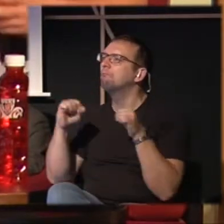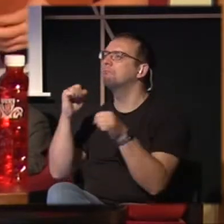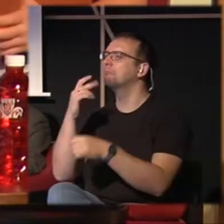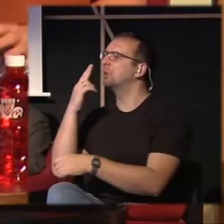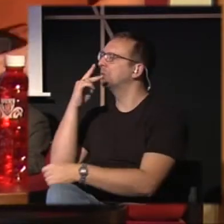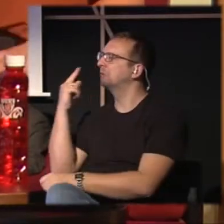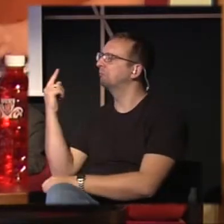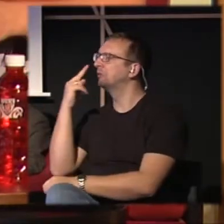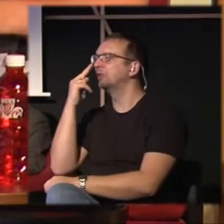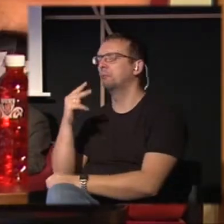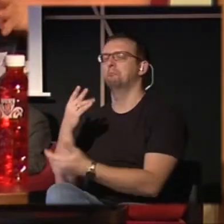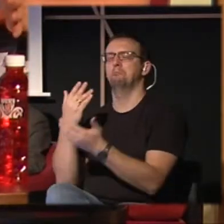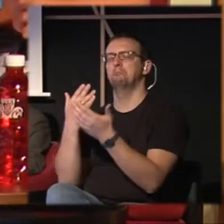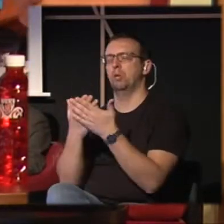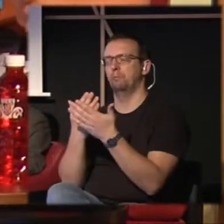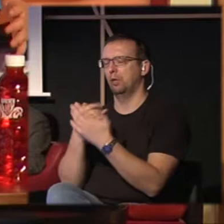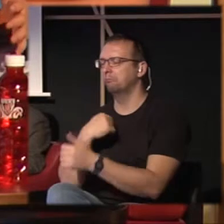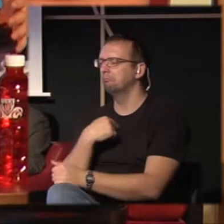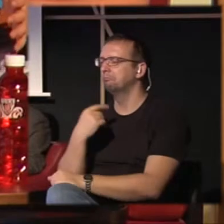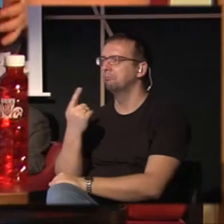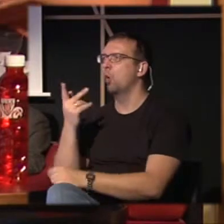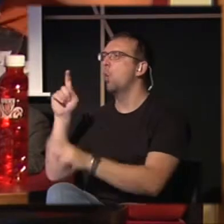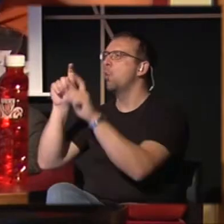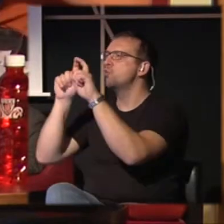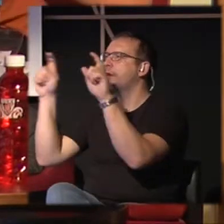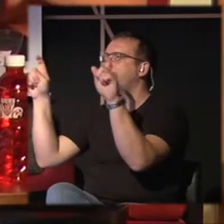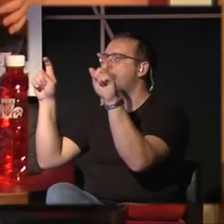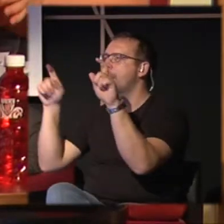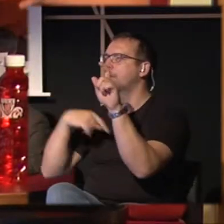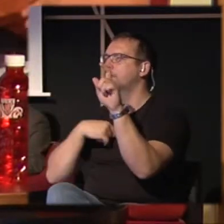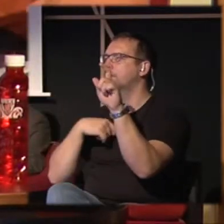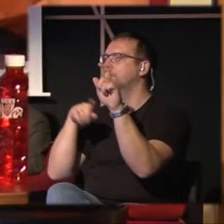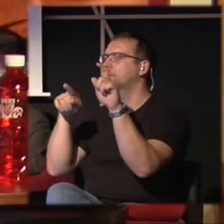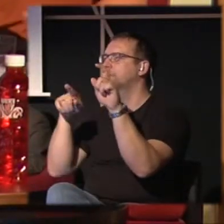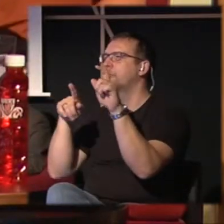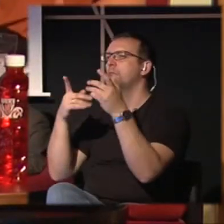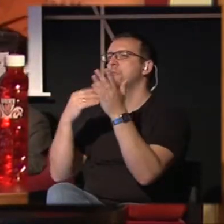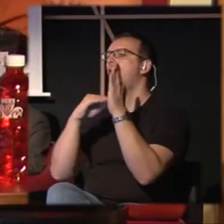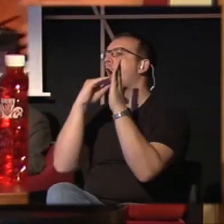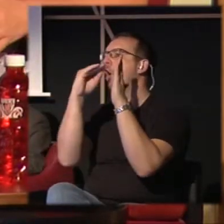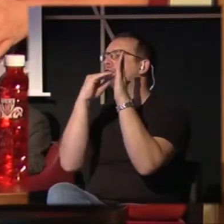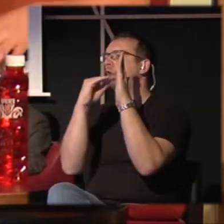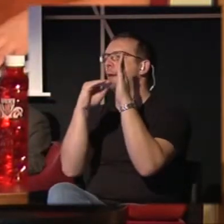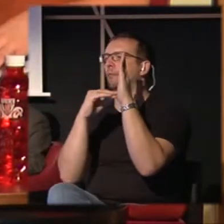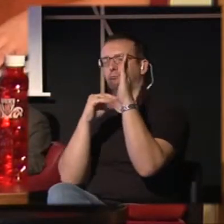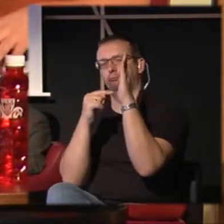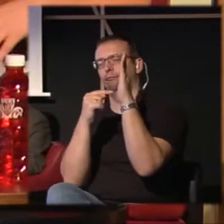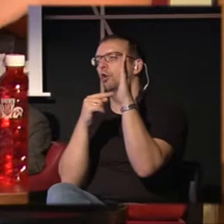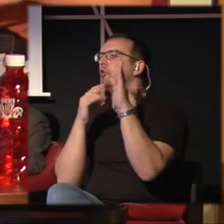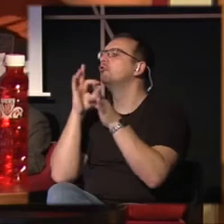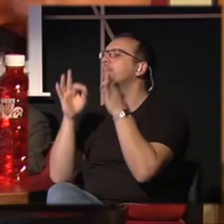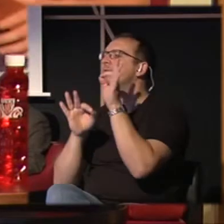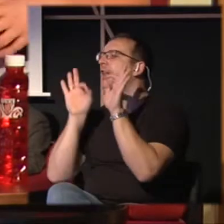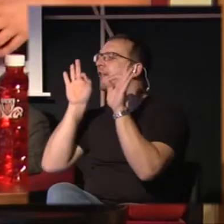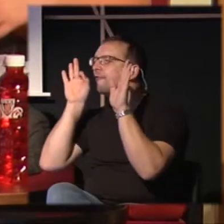of initiatives and how an organisation can transition from such a targeted initiative to kind of longer term changes which